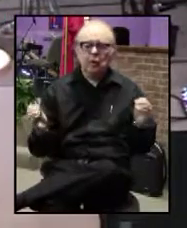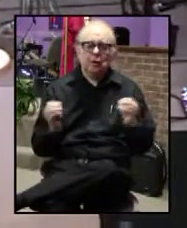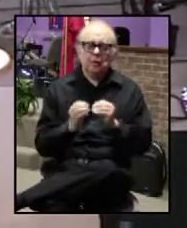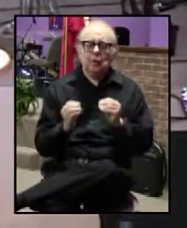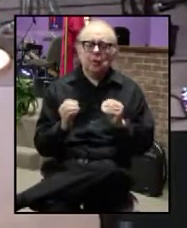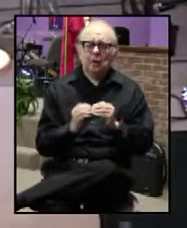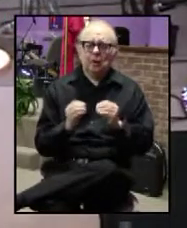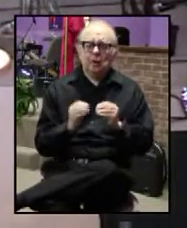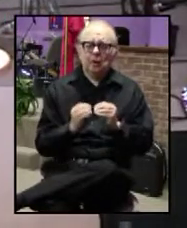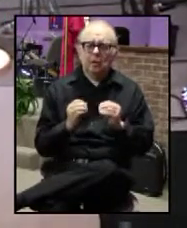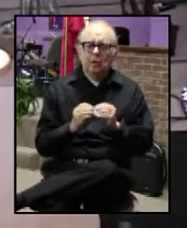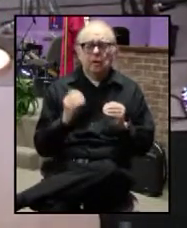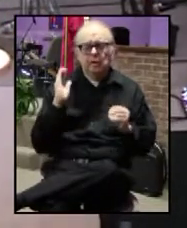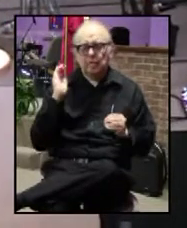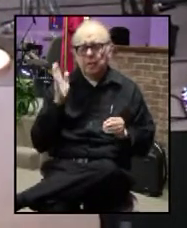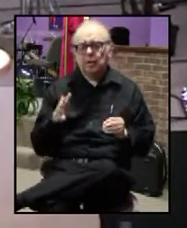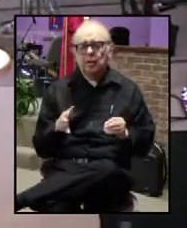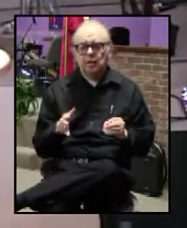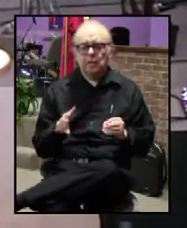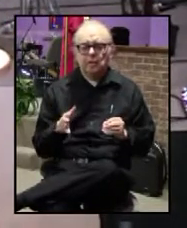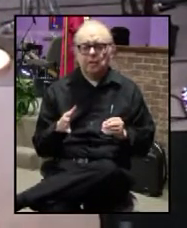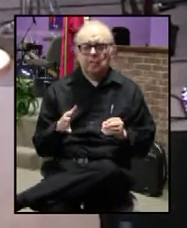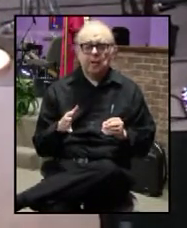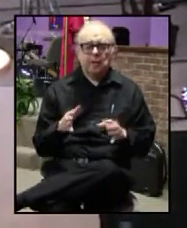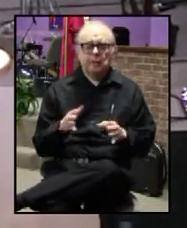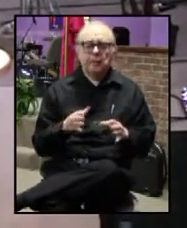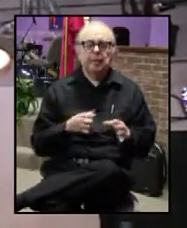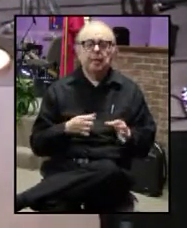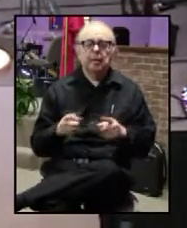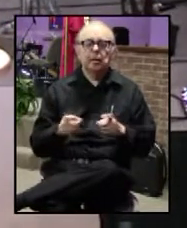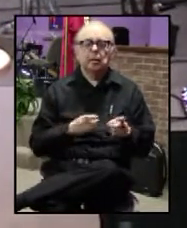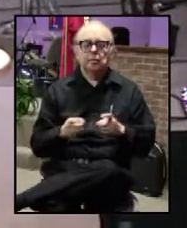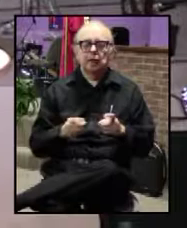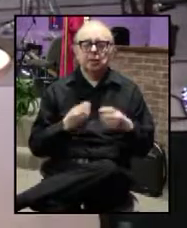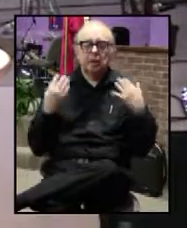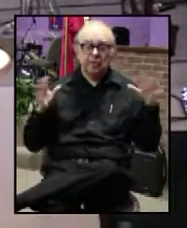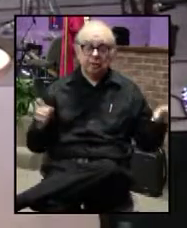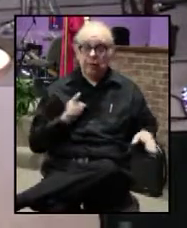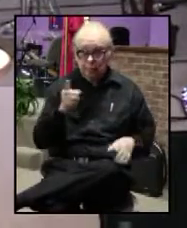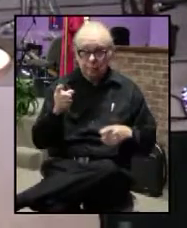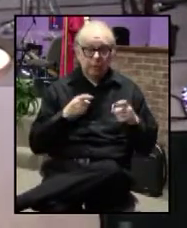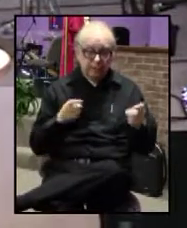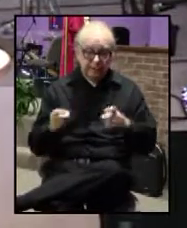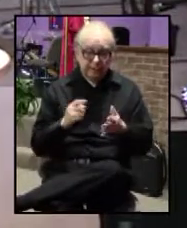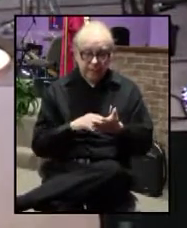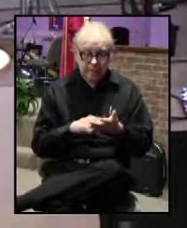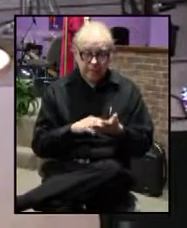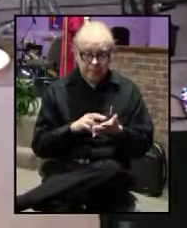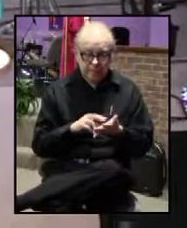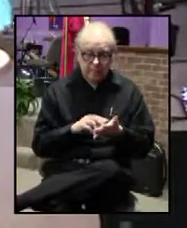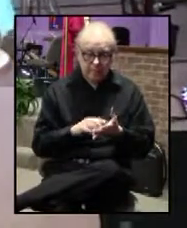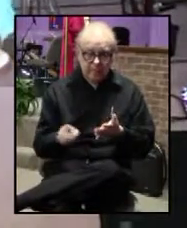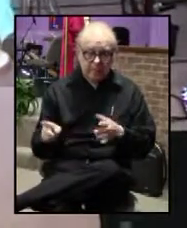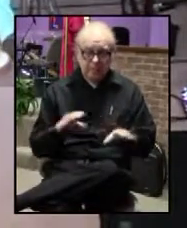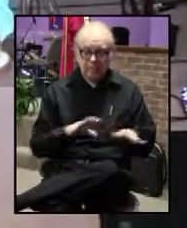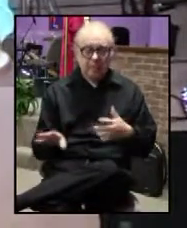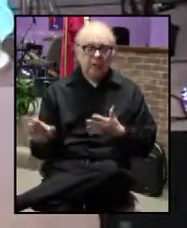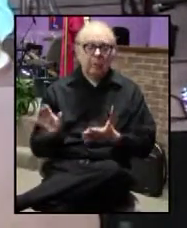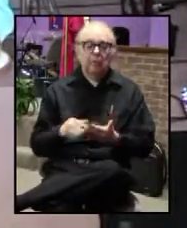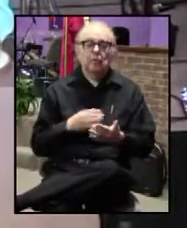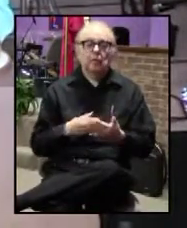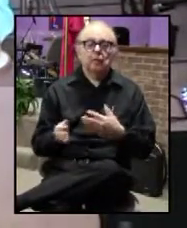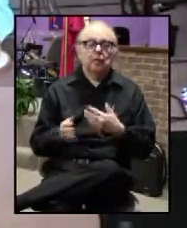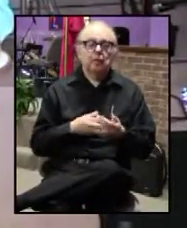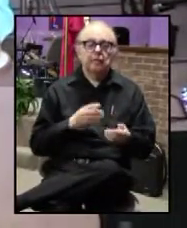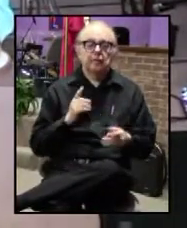longer will I be directing the angels, you'll be directing them. They will do whatever you tell